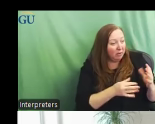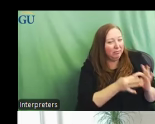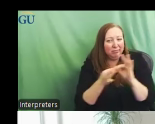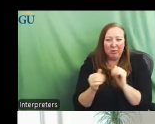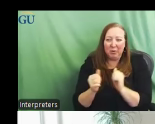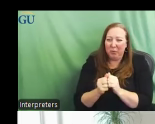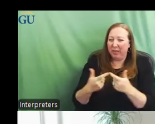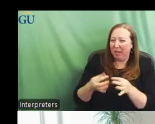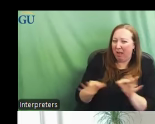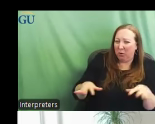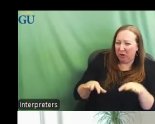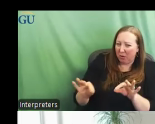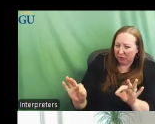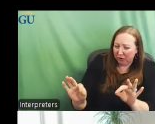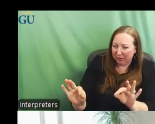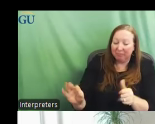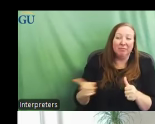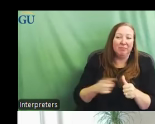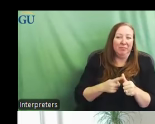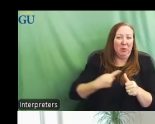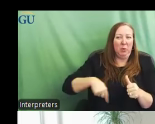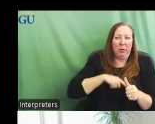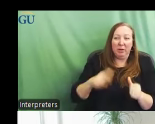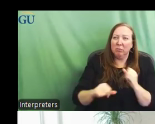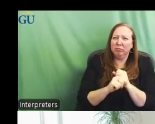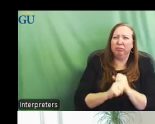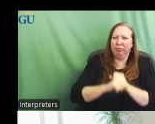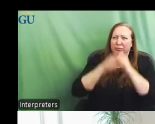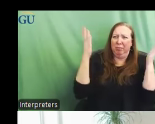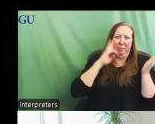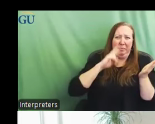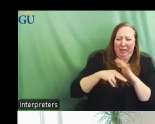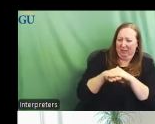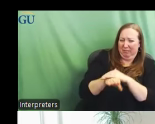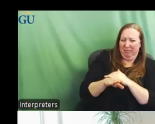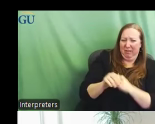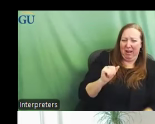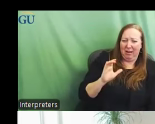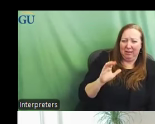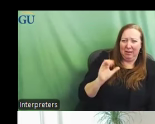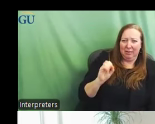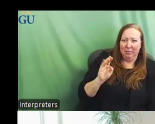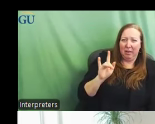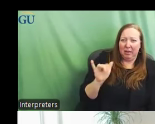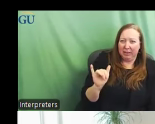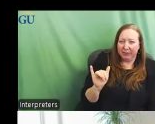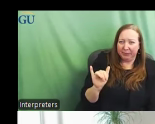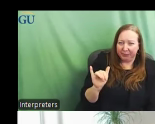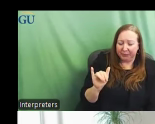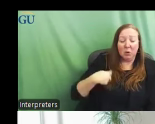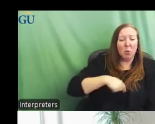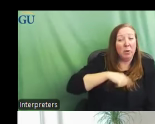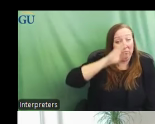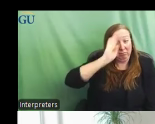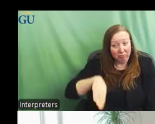acquisition, we need to look at this idea of accessibility. So we know that children who